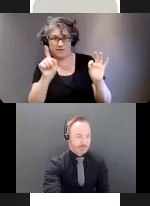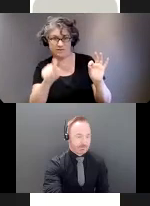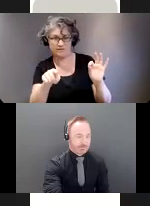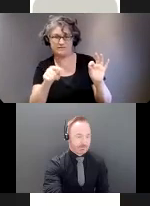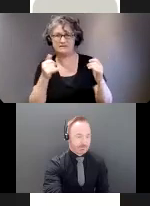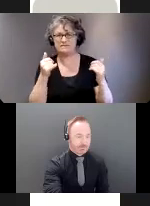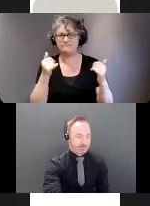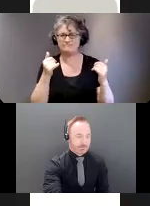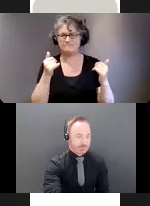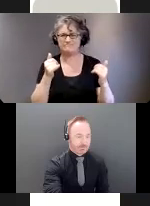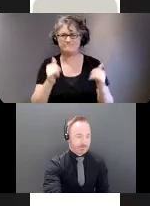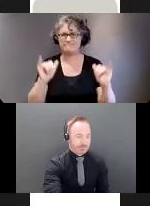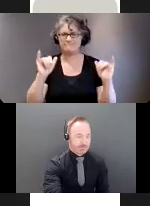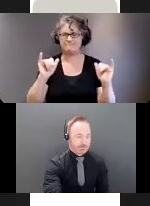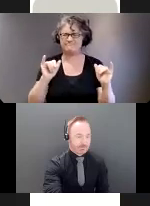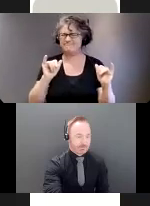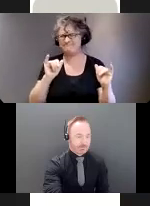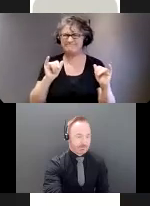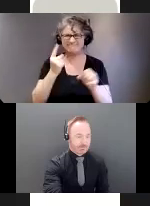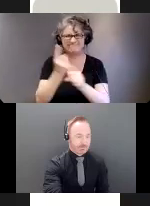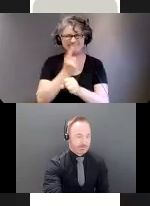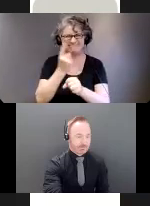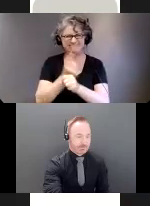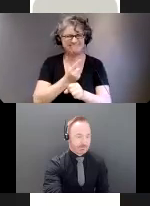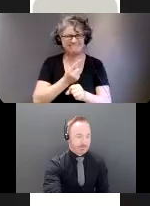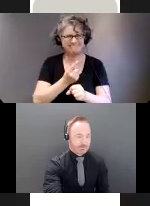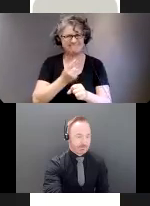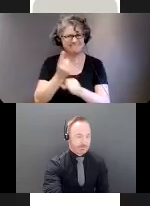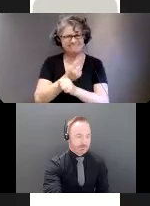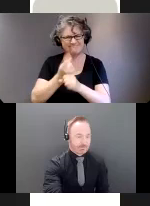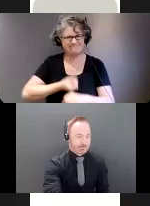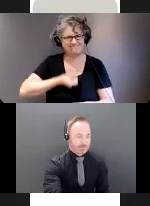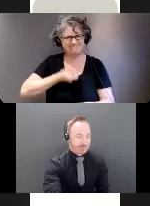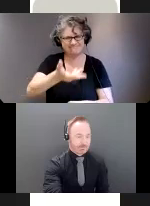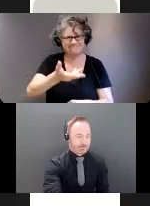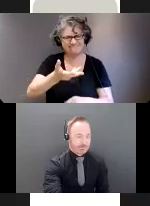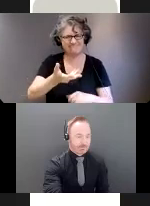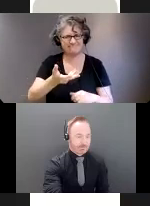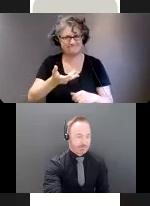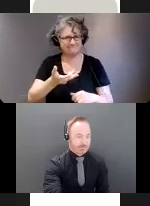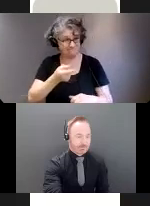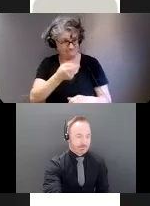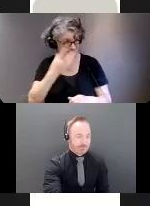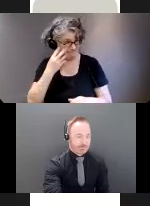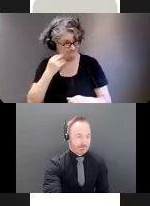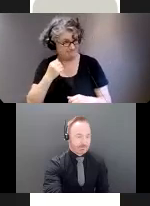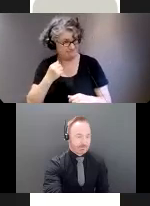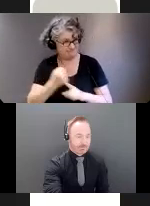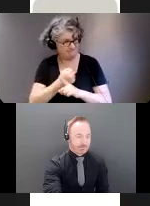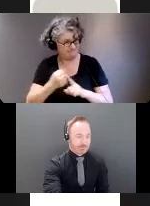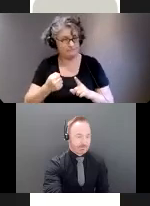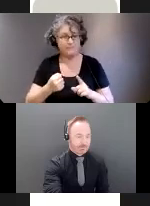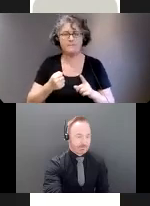still be the best language to use. So some people, will identify that they use this